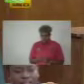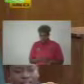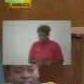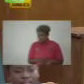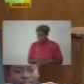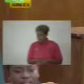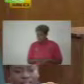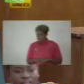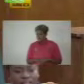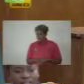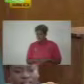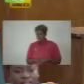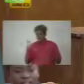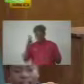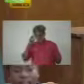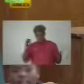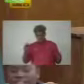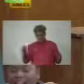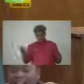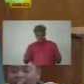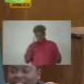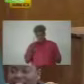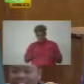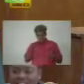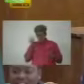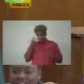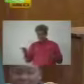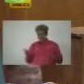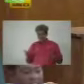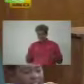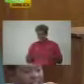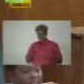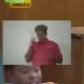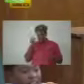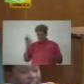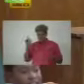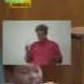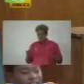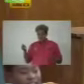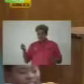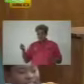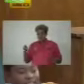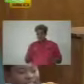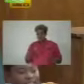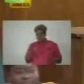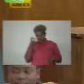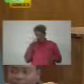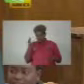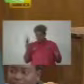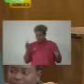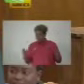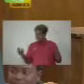Sorry? Hold on there, Damian. There was... Yes.